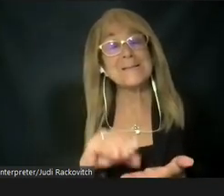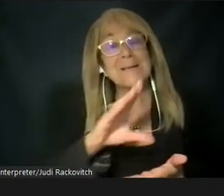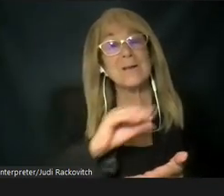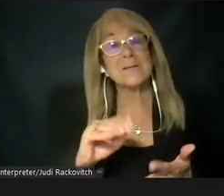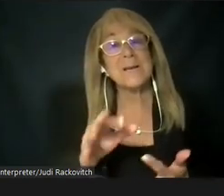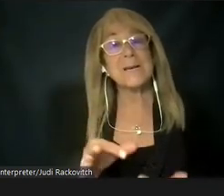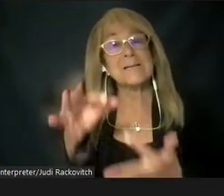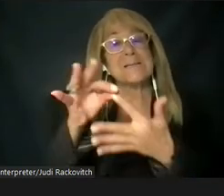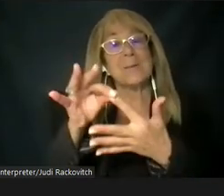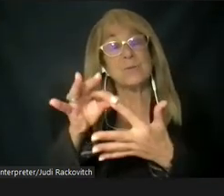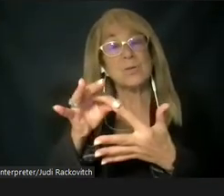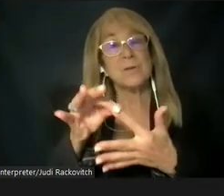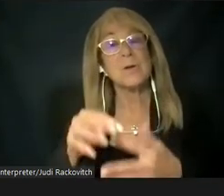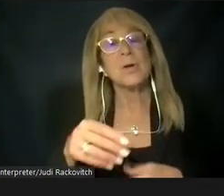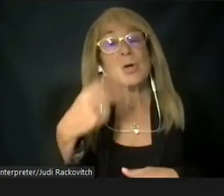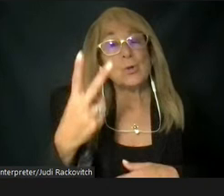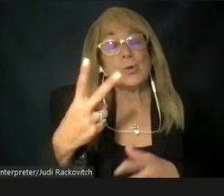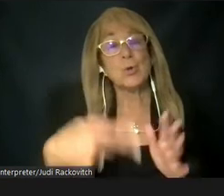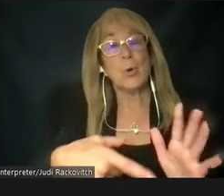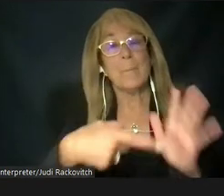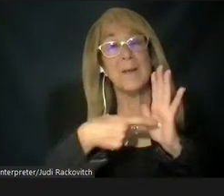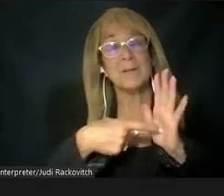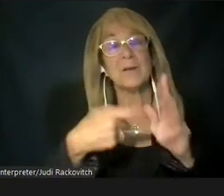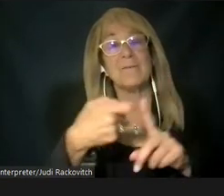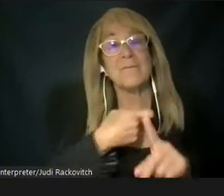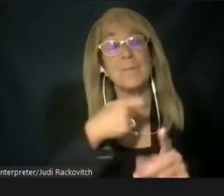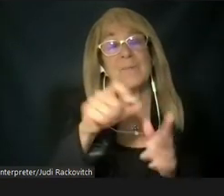the two mandated by the enabling state legislation.